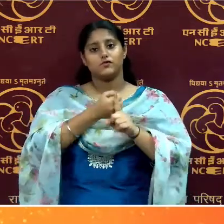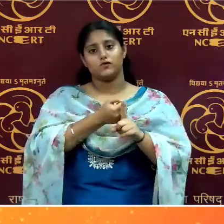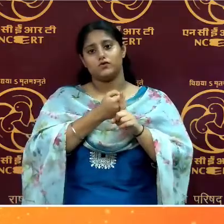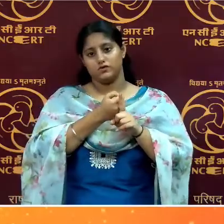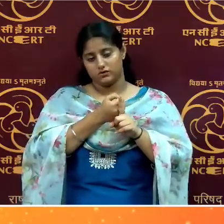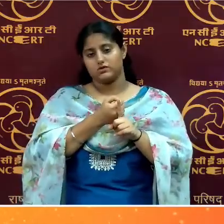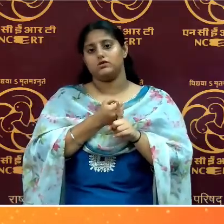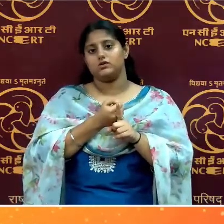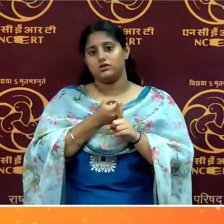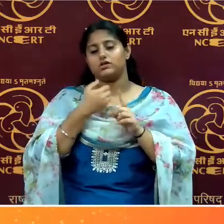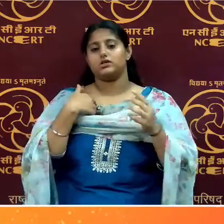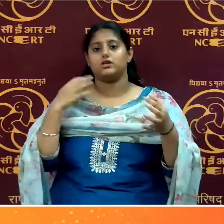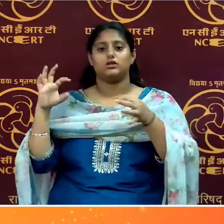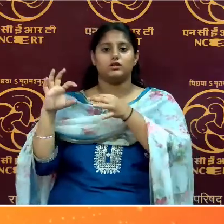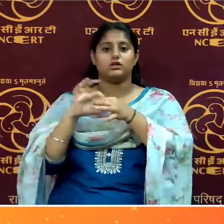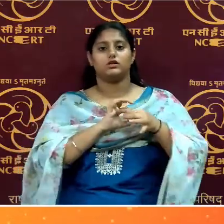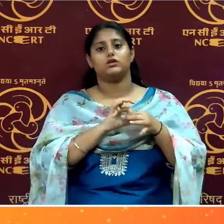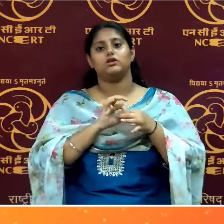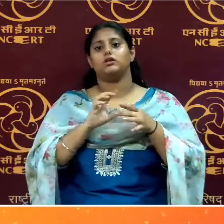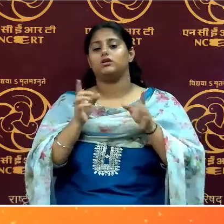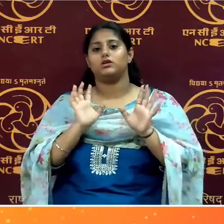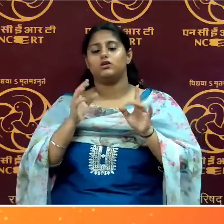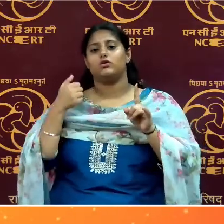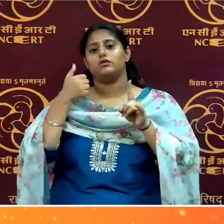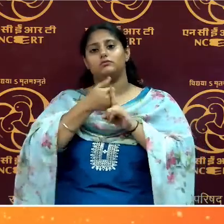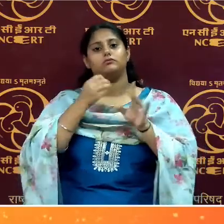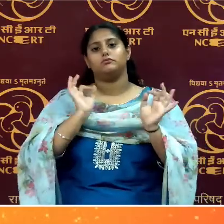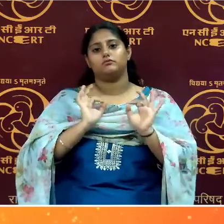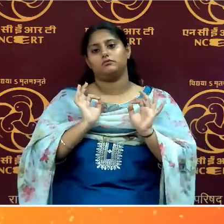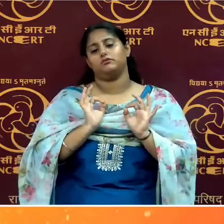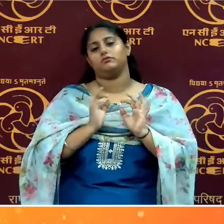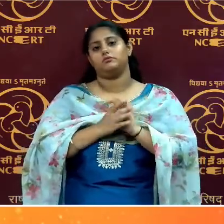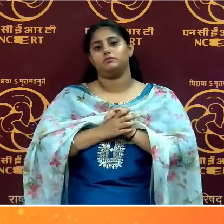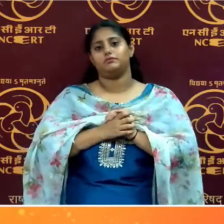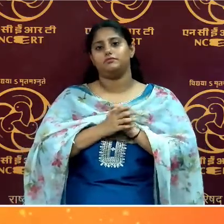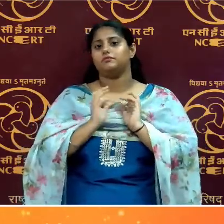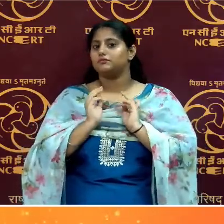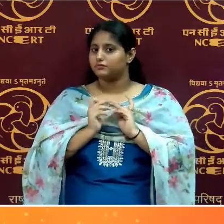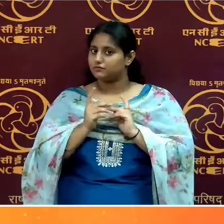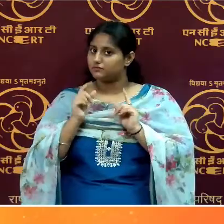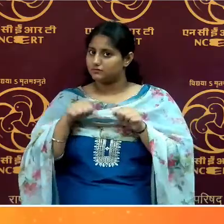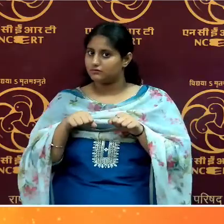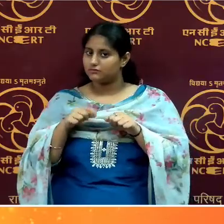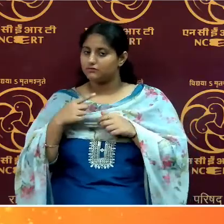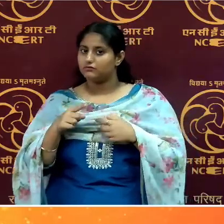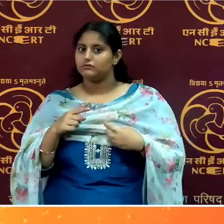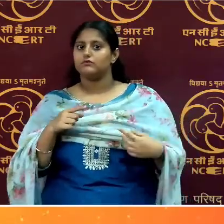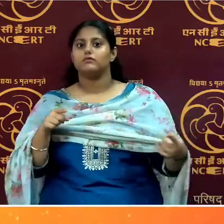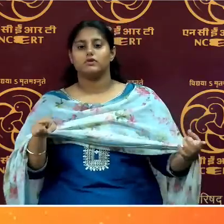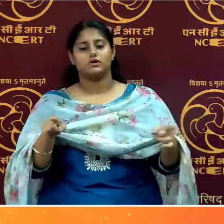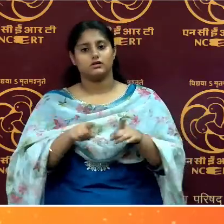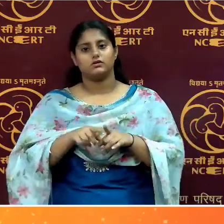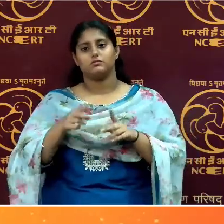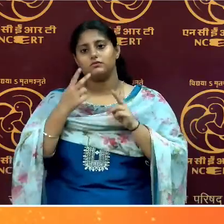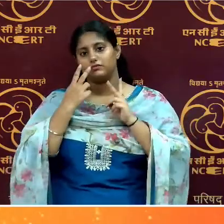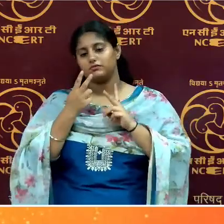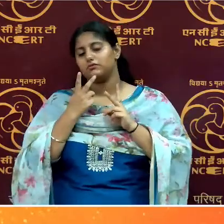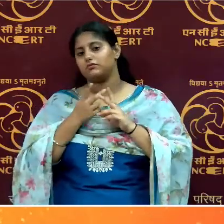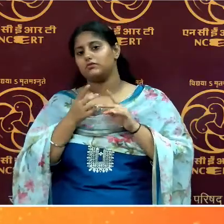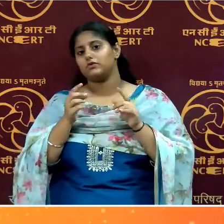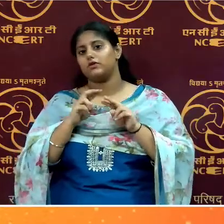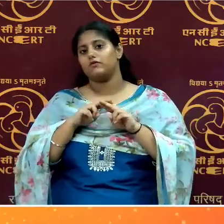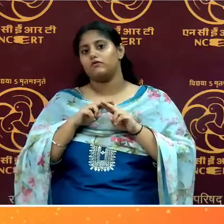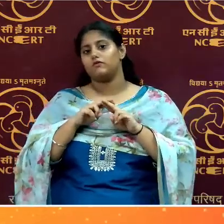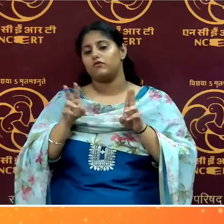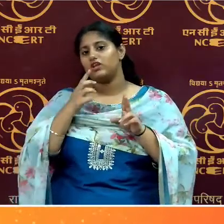forces, they are not coming in contact and hitting each other, right? So Okay. the phenomena also, see, you can see on full